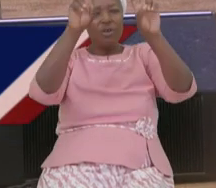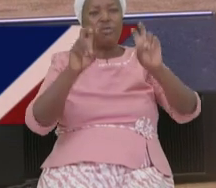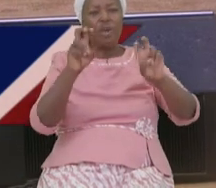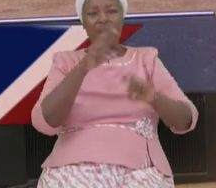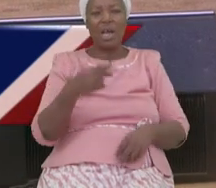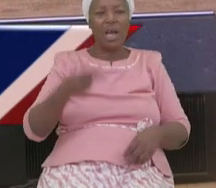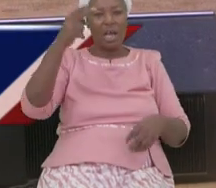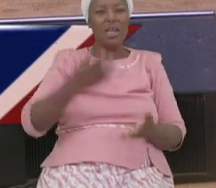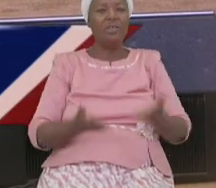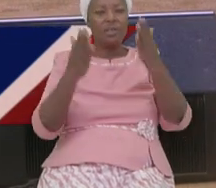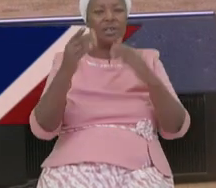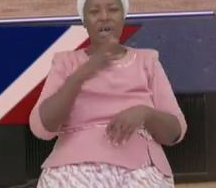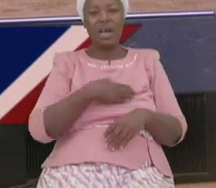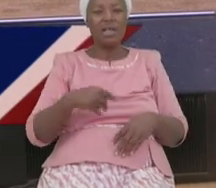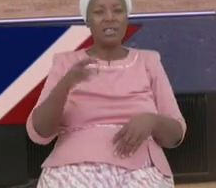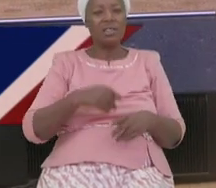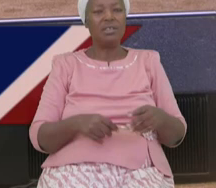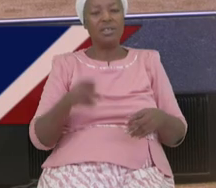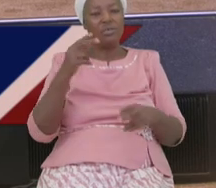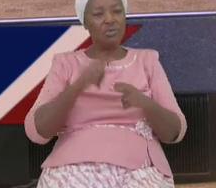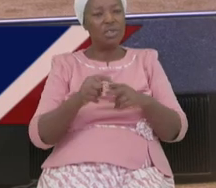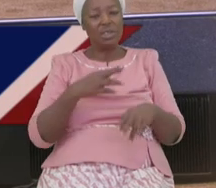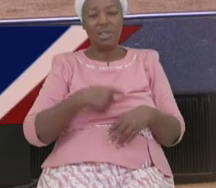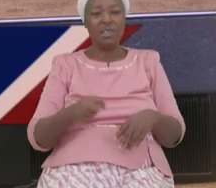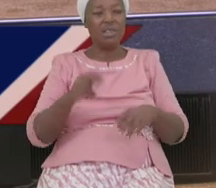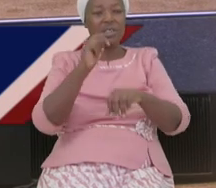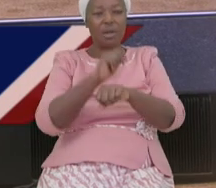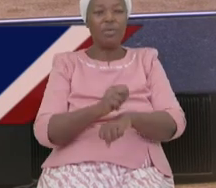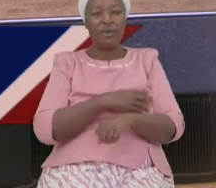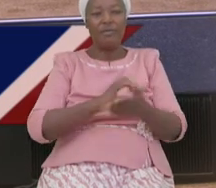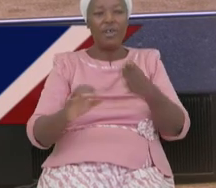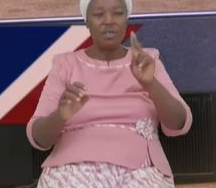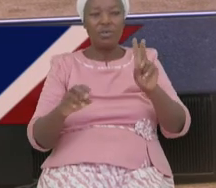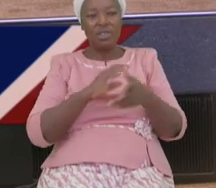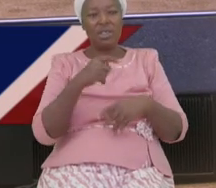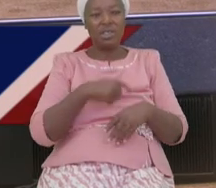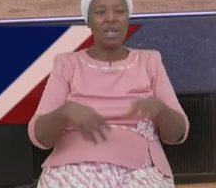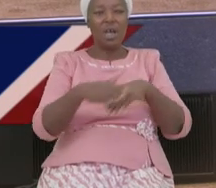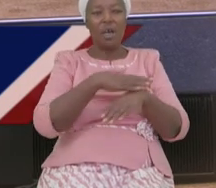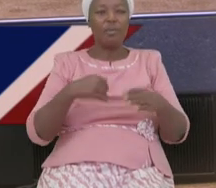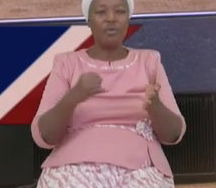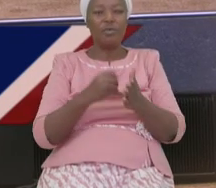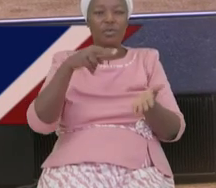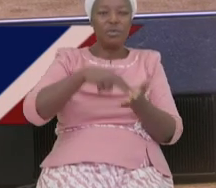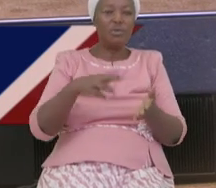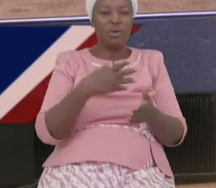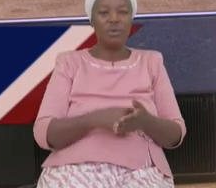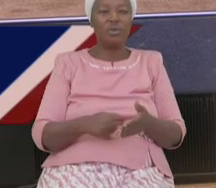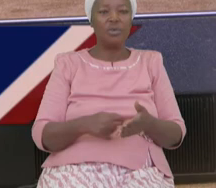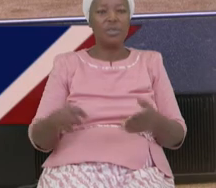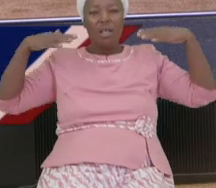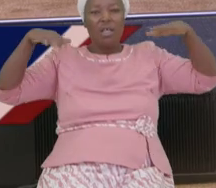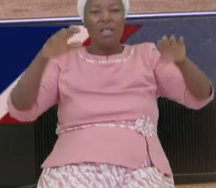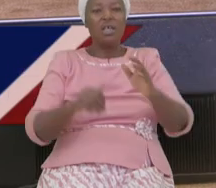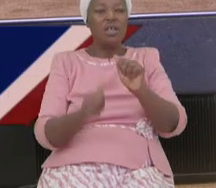the temple. Then in verse 2, it says, above its two, the seraphims, each one had six wings,